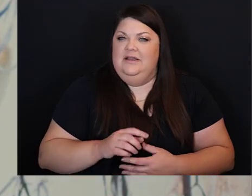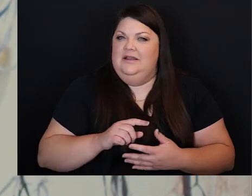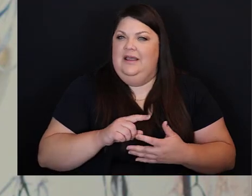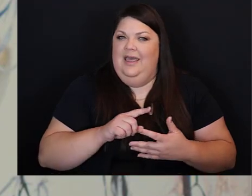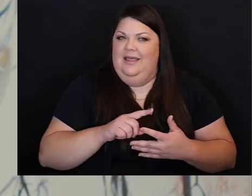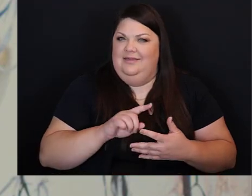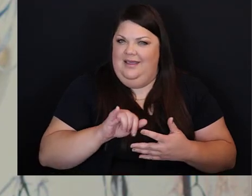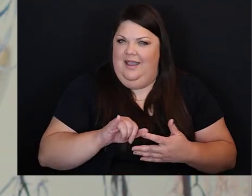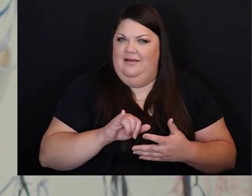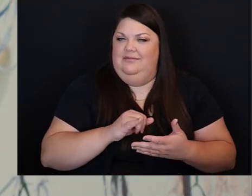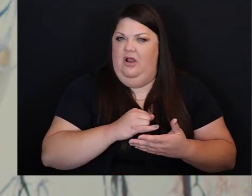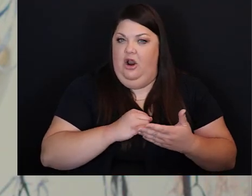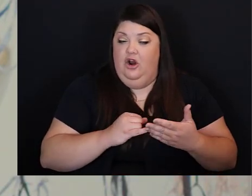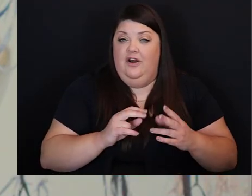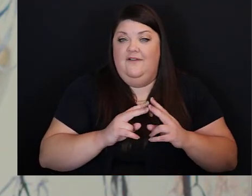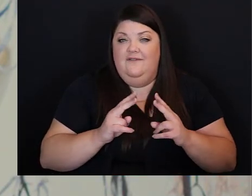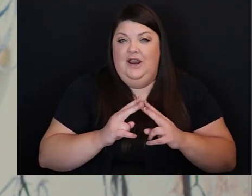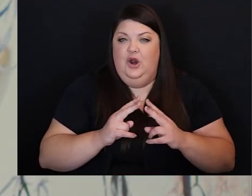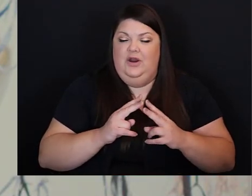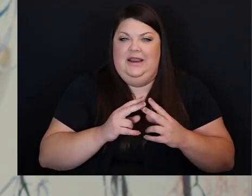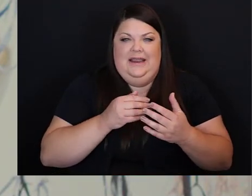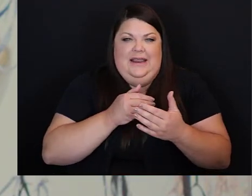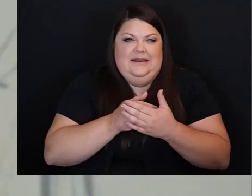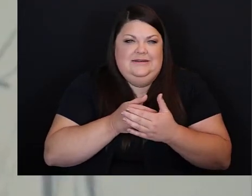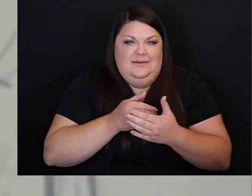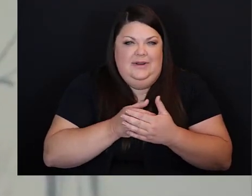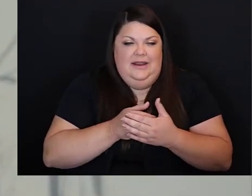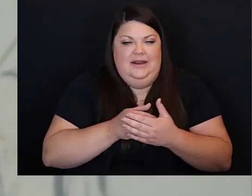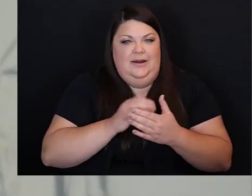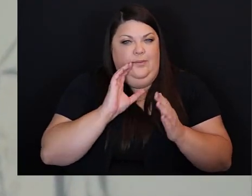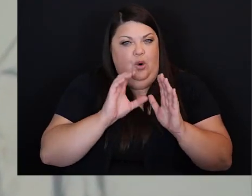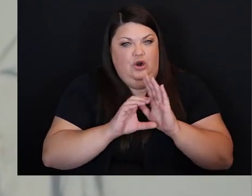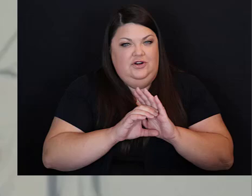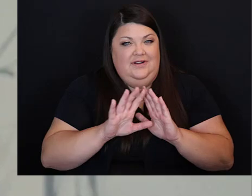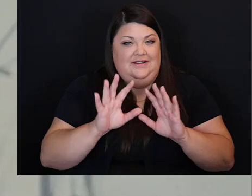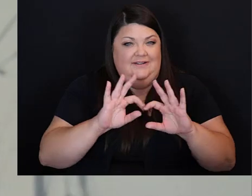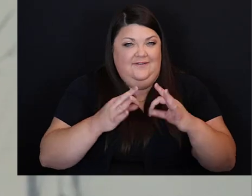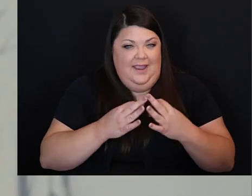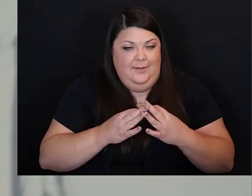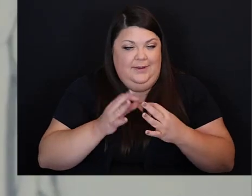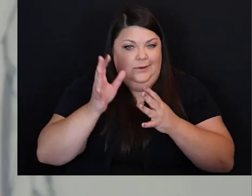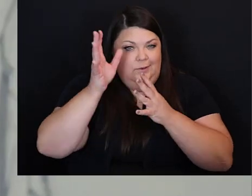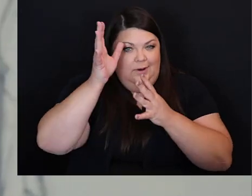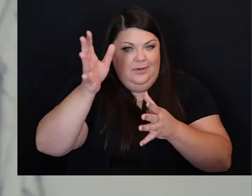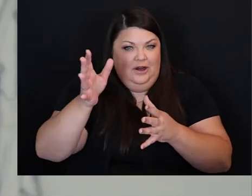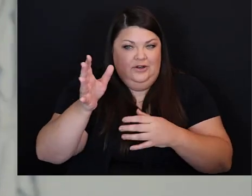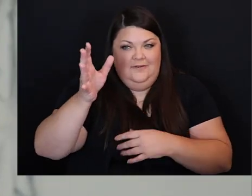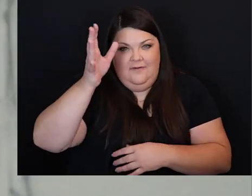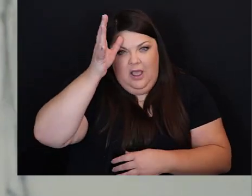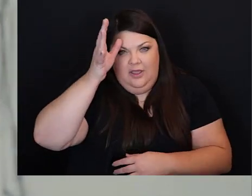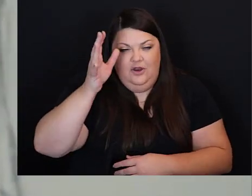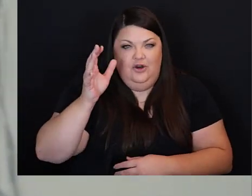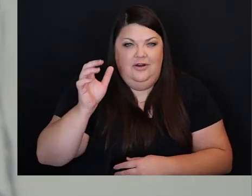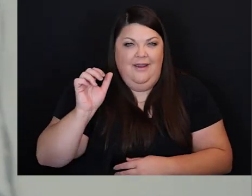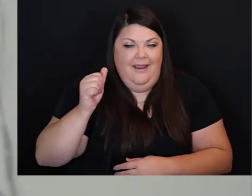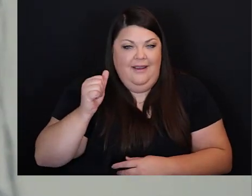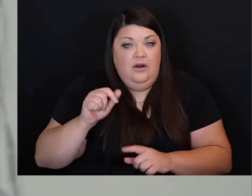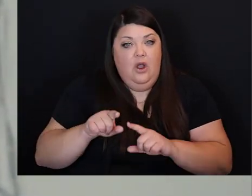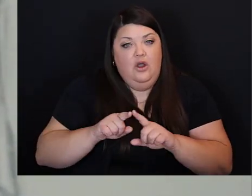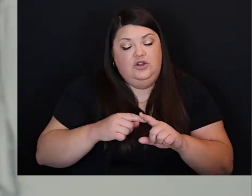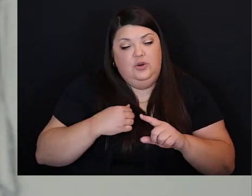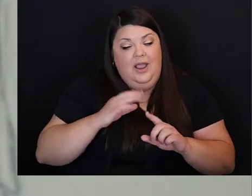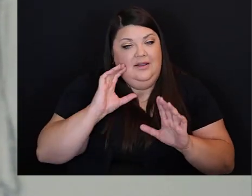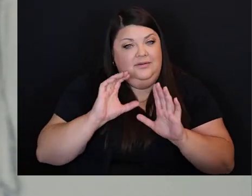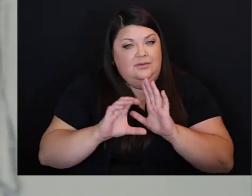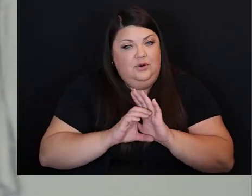very intimate portraits of his family members, his grandparents, his father, his aunt, and he also has a portrait